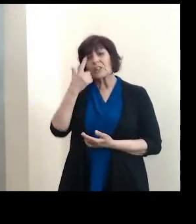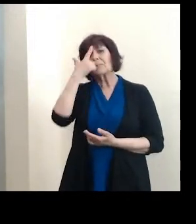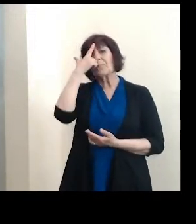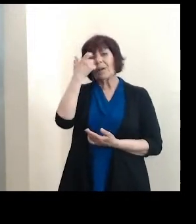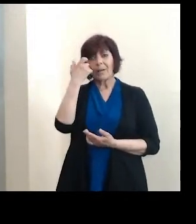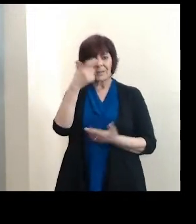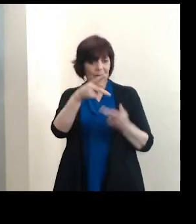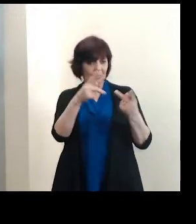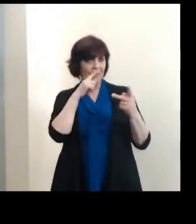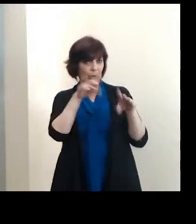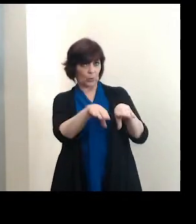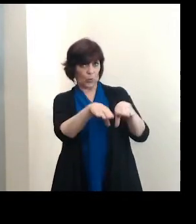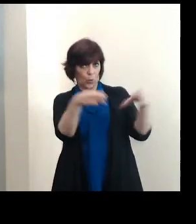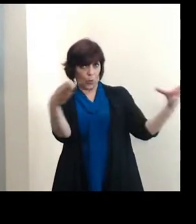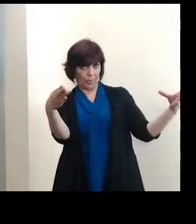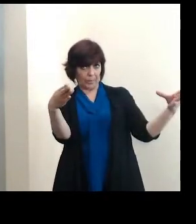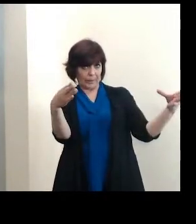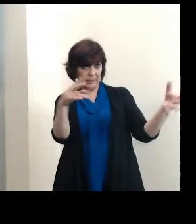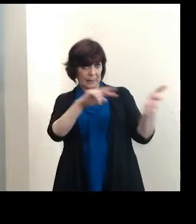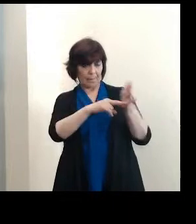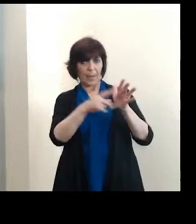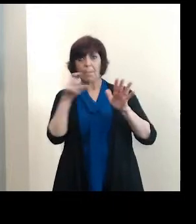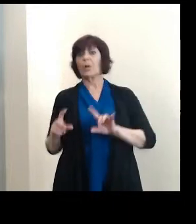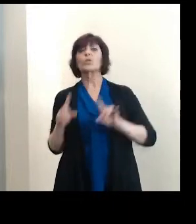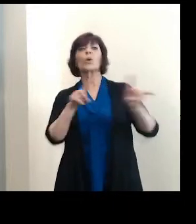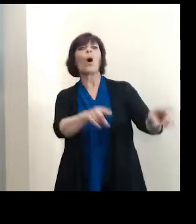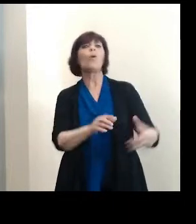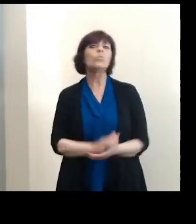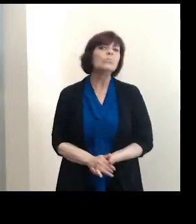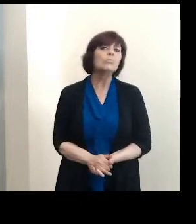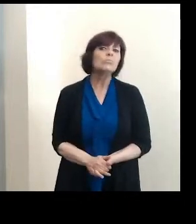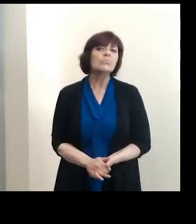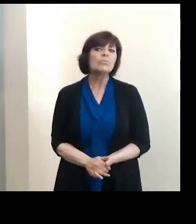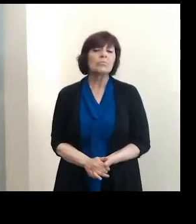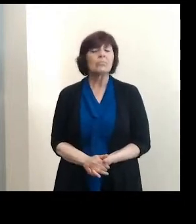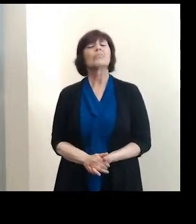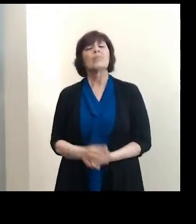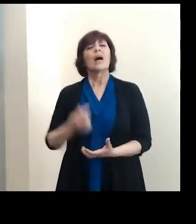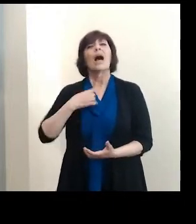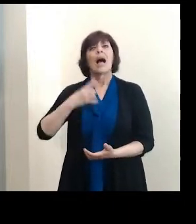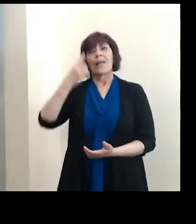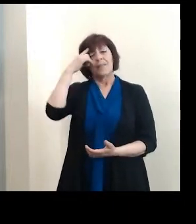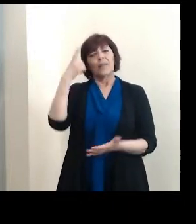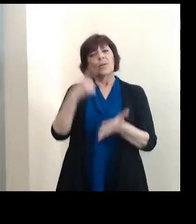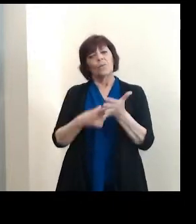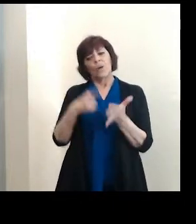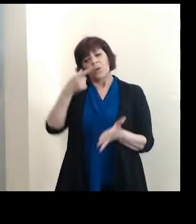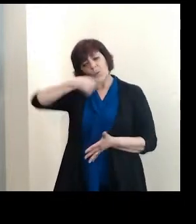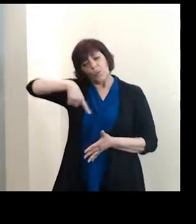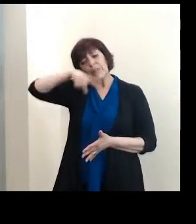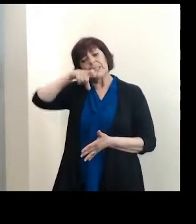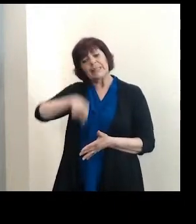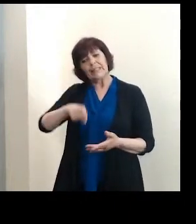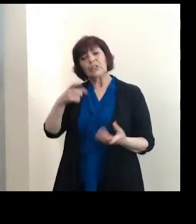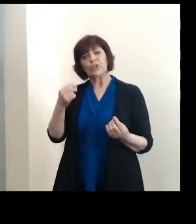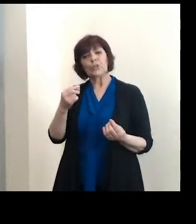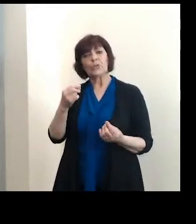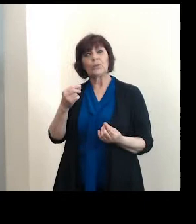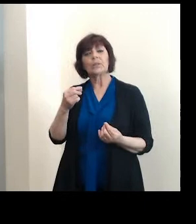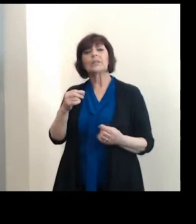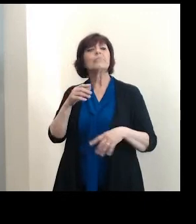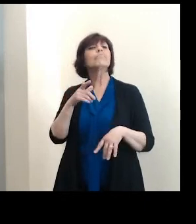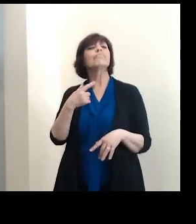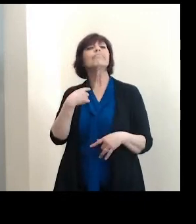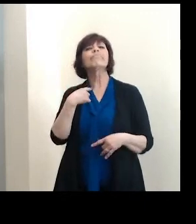is open doesn't mean you have to go there. So I think what we really need to do is call out to Erie County residents,